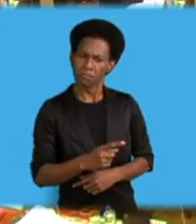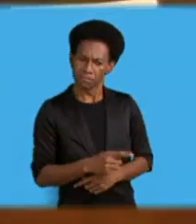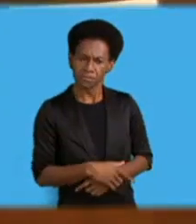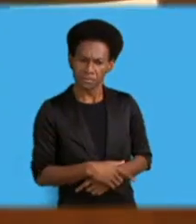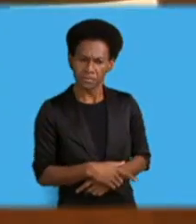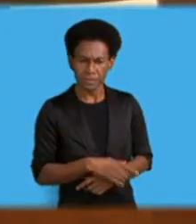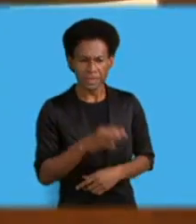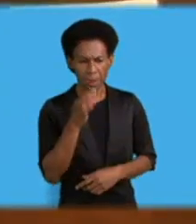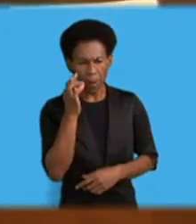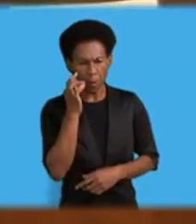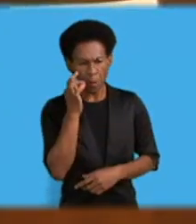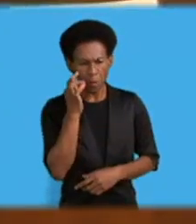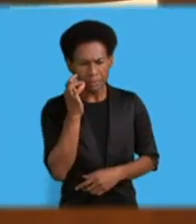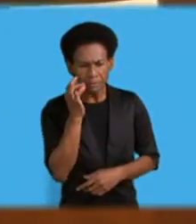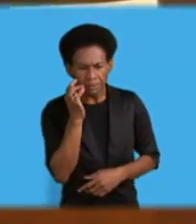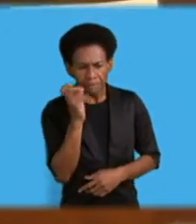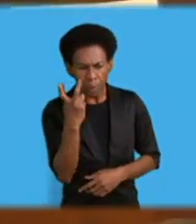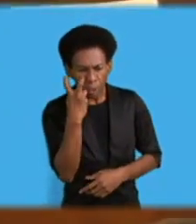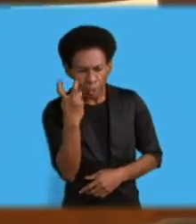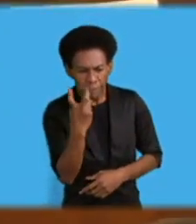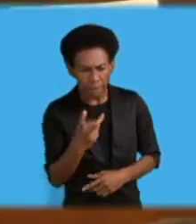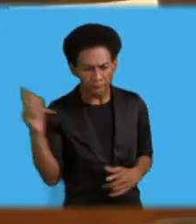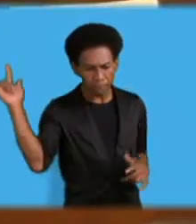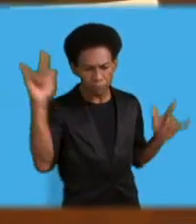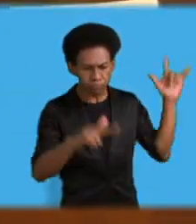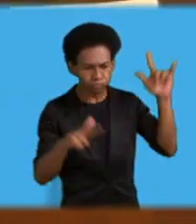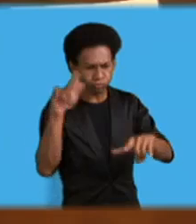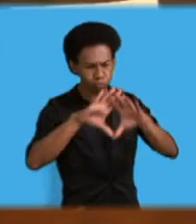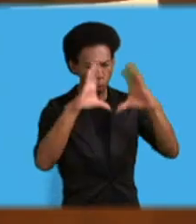from countries where the media is free.